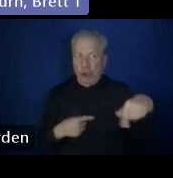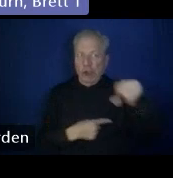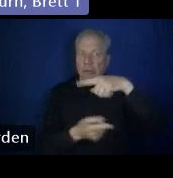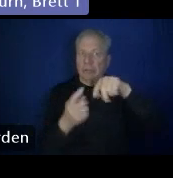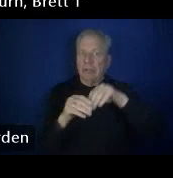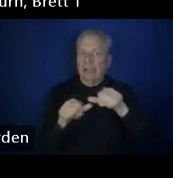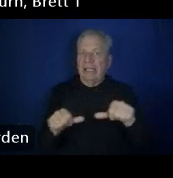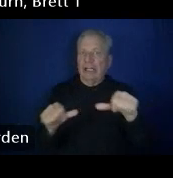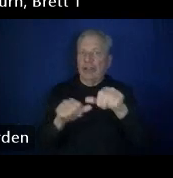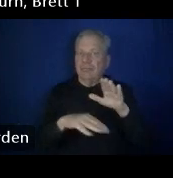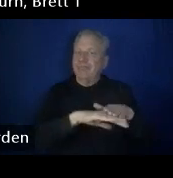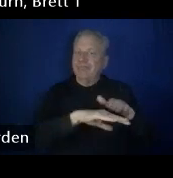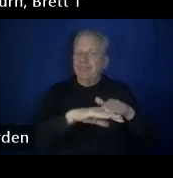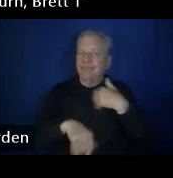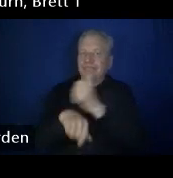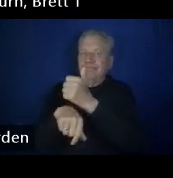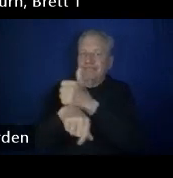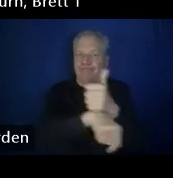area.